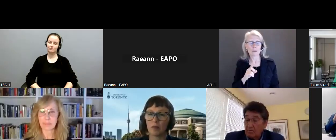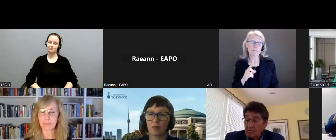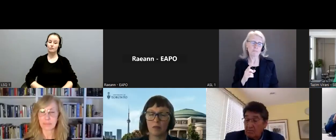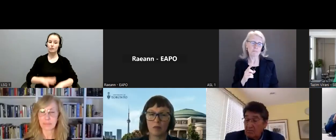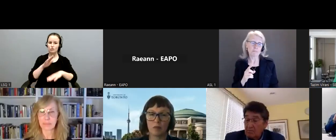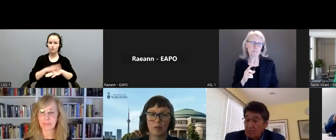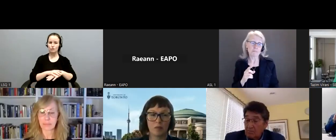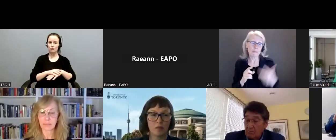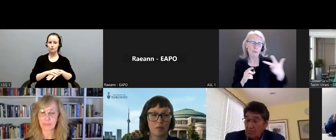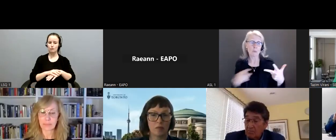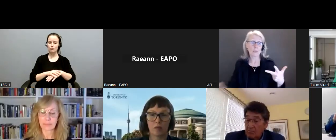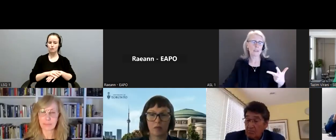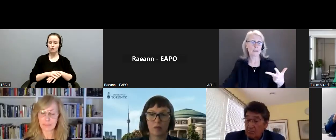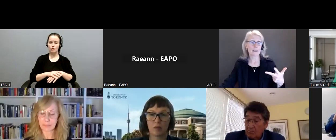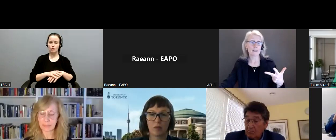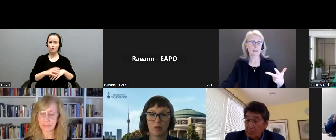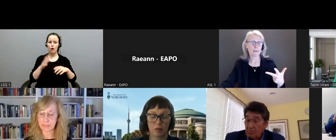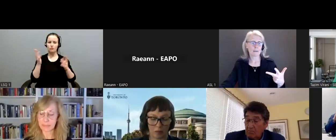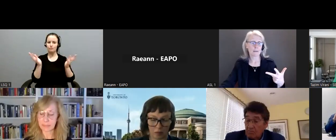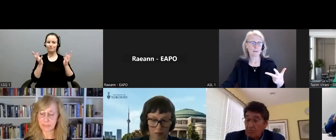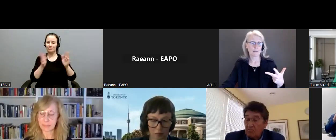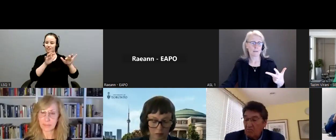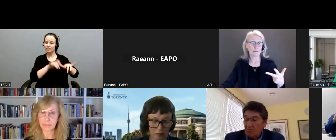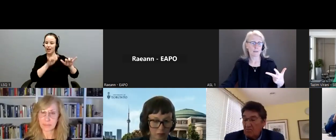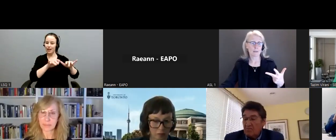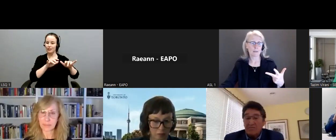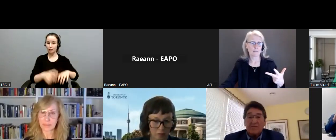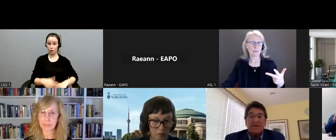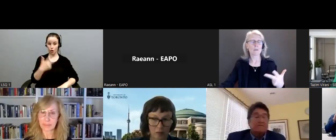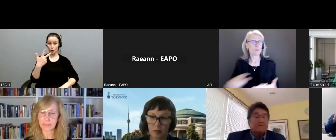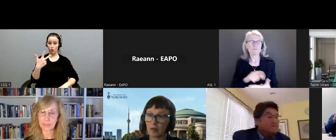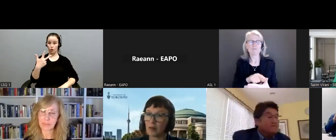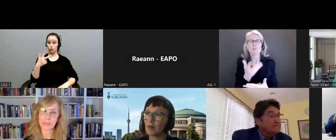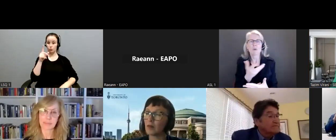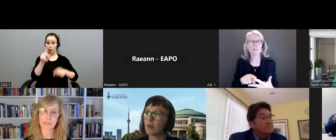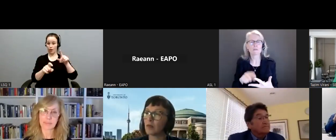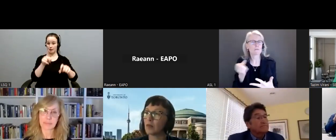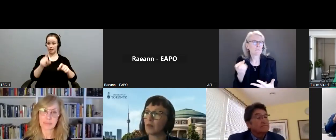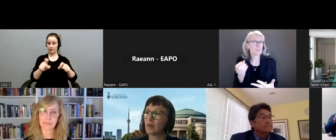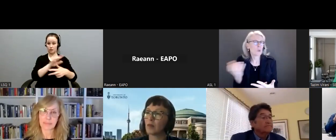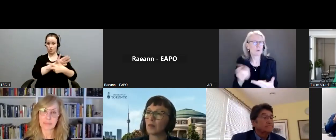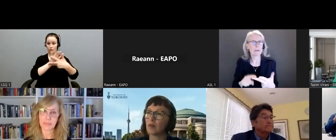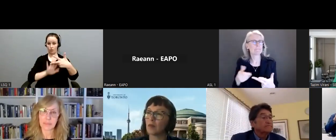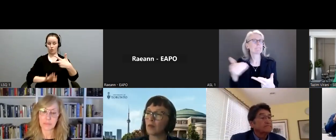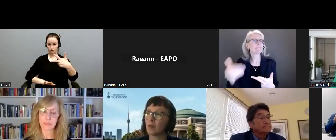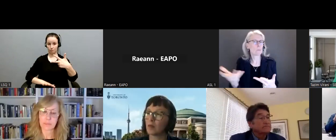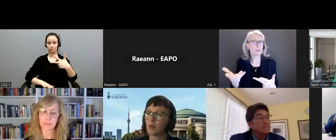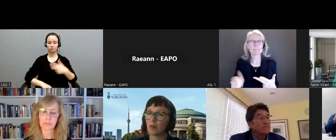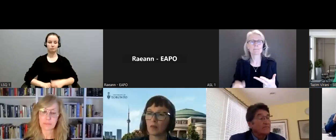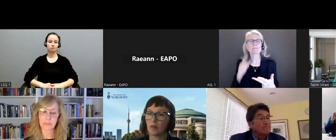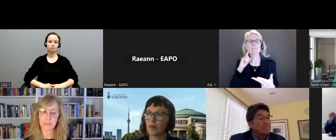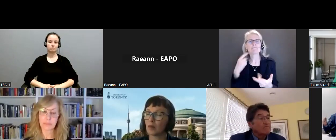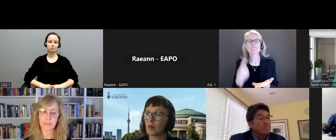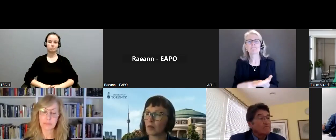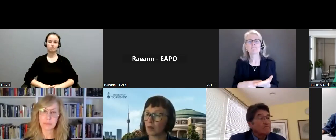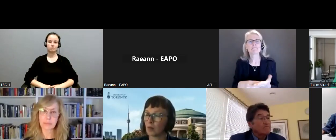big questions, or as I like to call it, what, so what, and now what? We're going to be exploring what the current state of affairs is. Where are